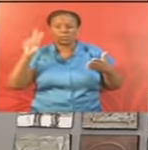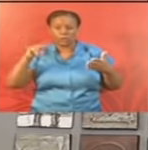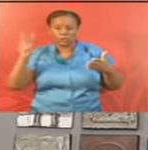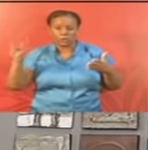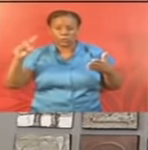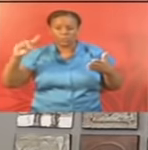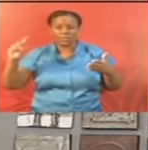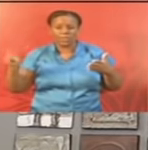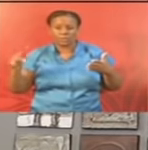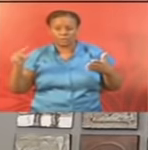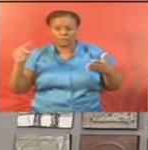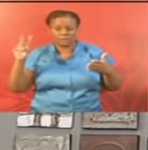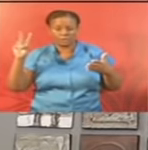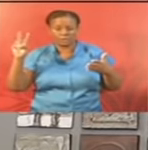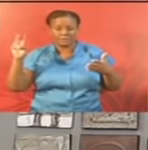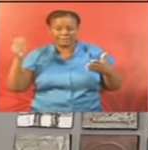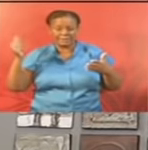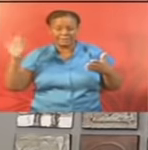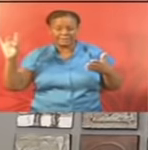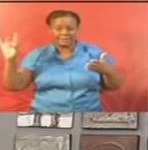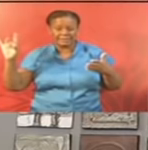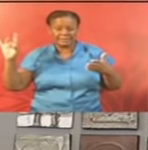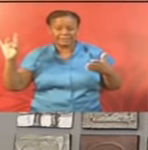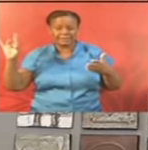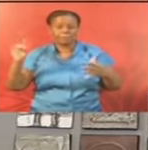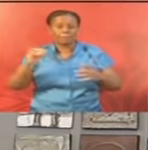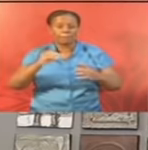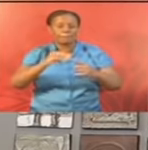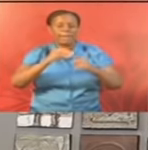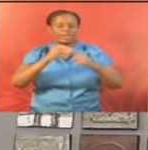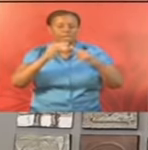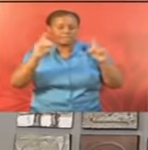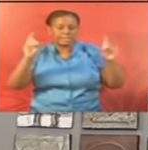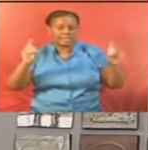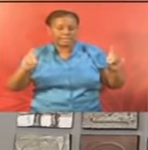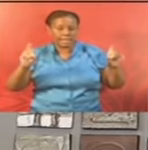22,218 are unique tests. There have been